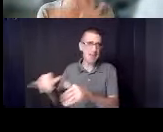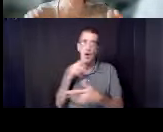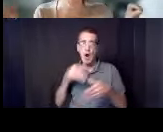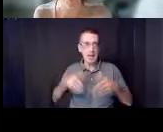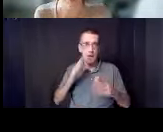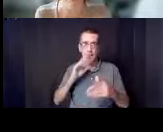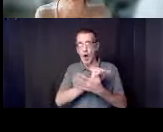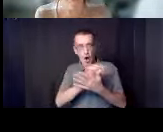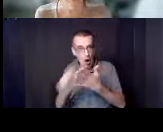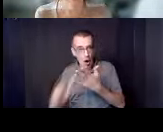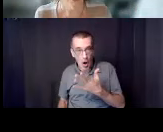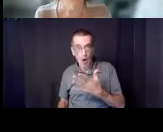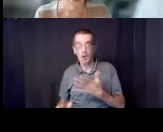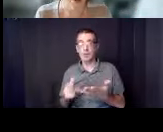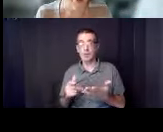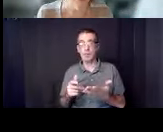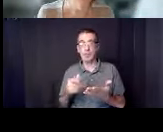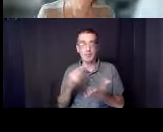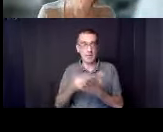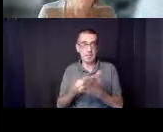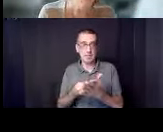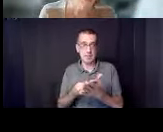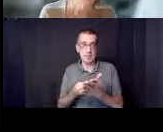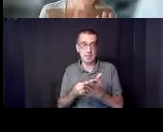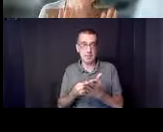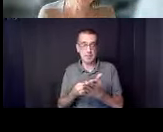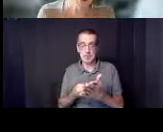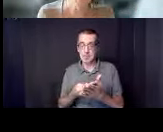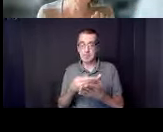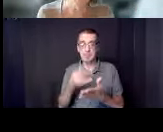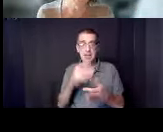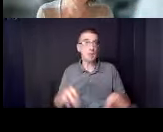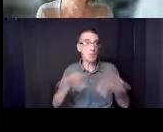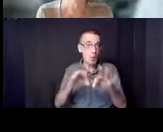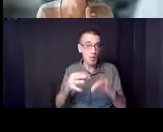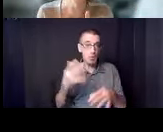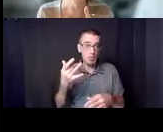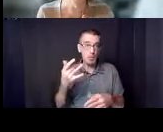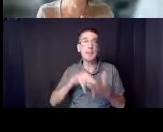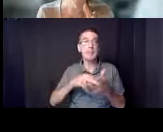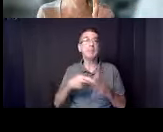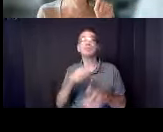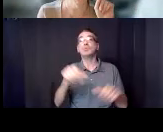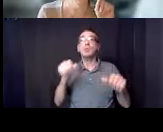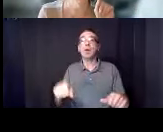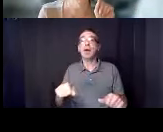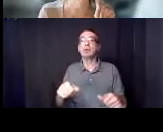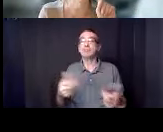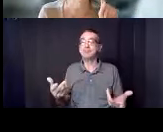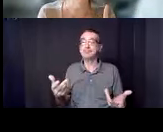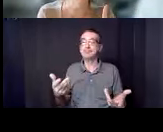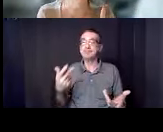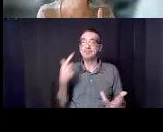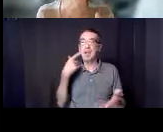allowable for all of these funds. And that's important because what it means is you could say